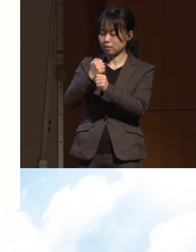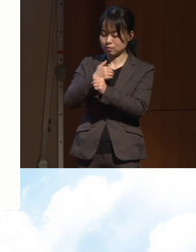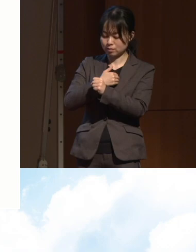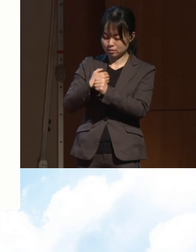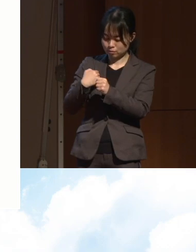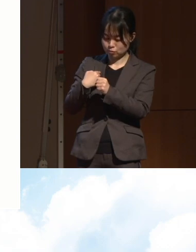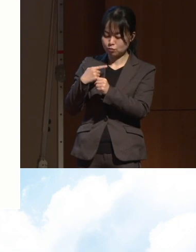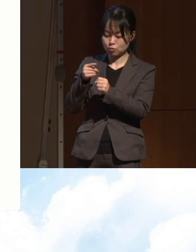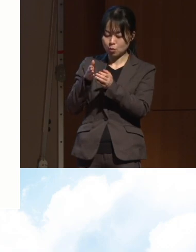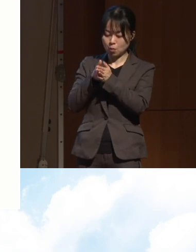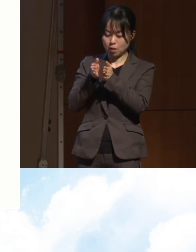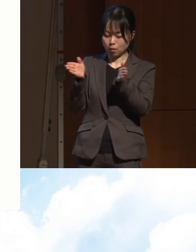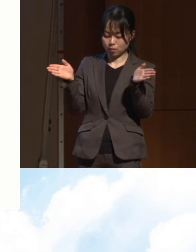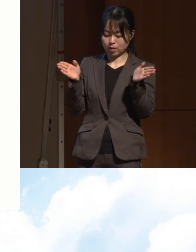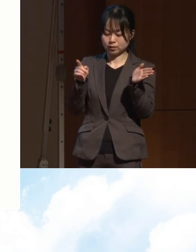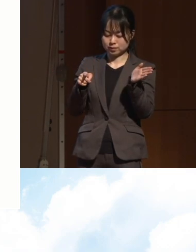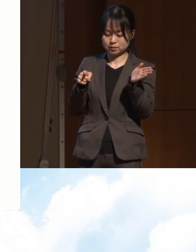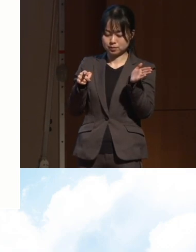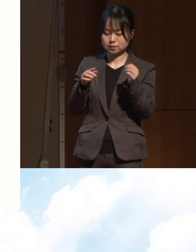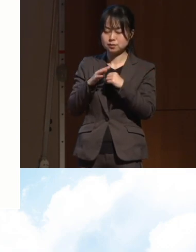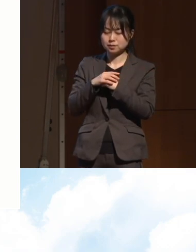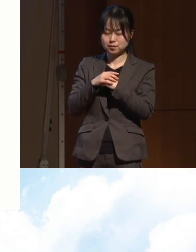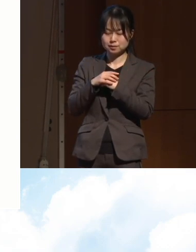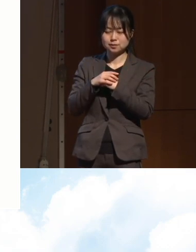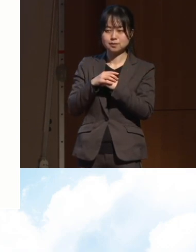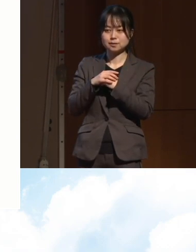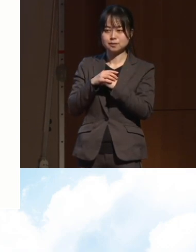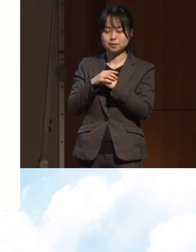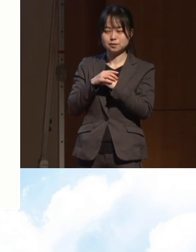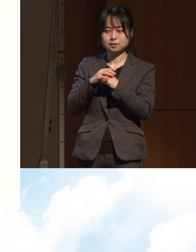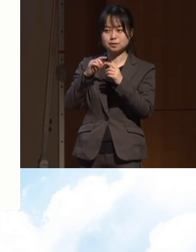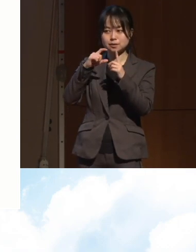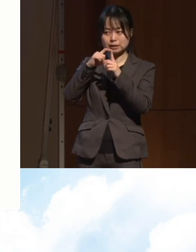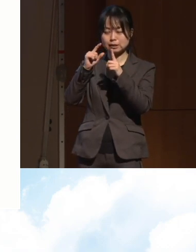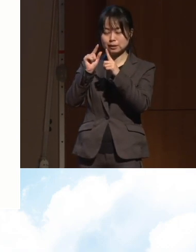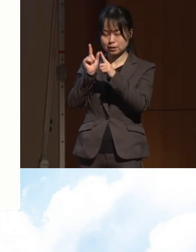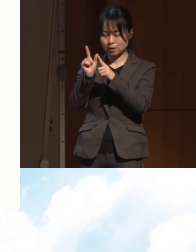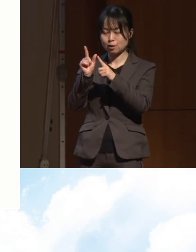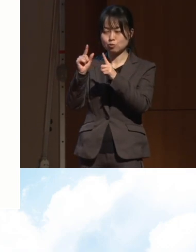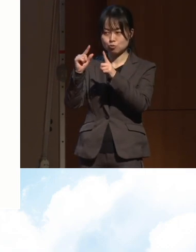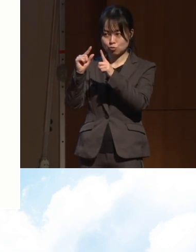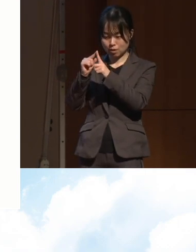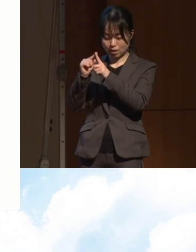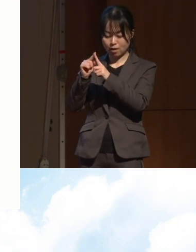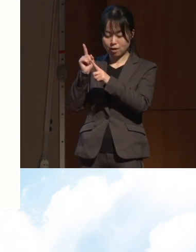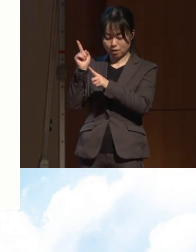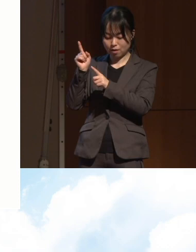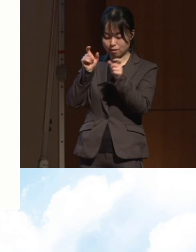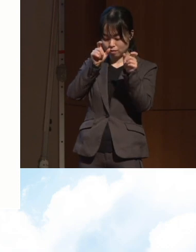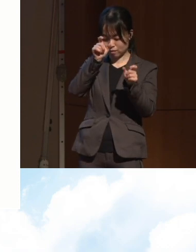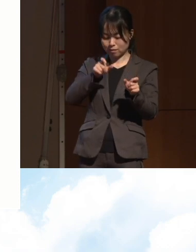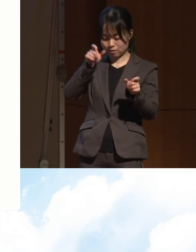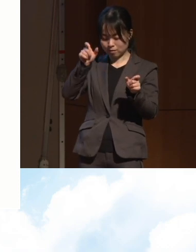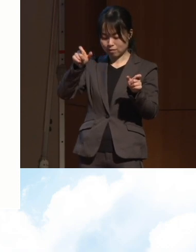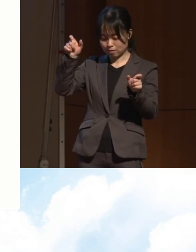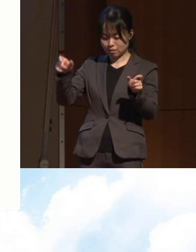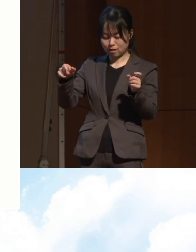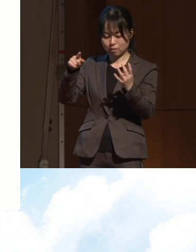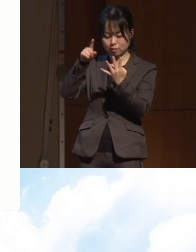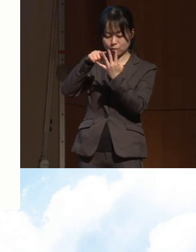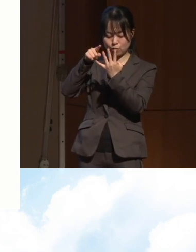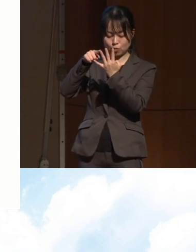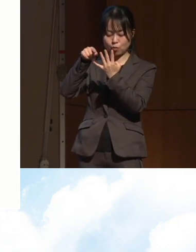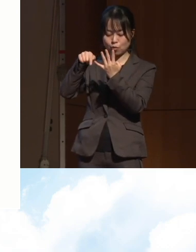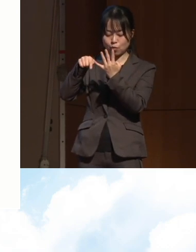And DNA tends to generate that cellular response that attenuated viruses do, maybe not quite as high.